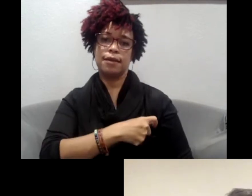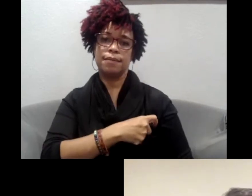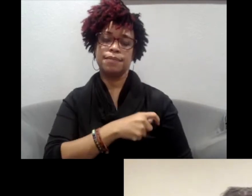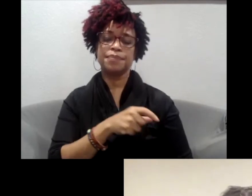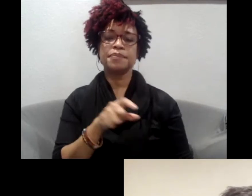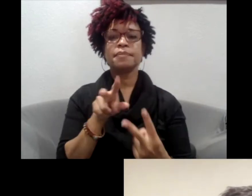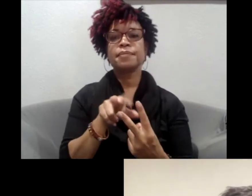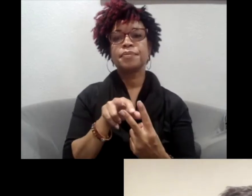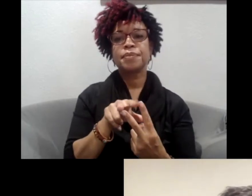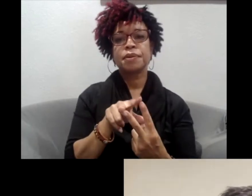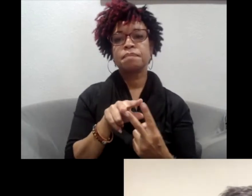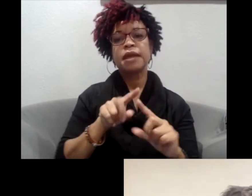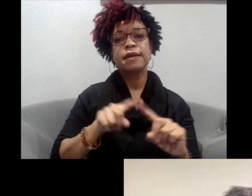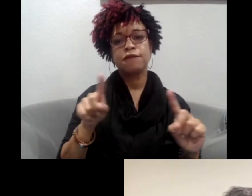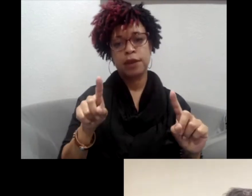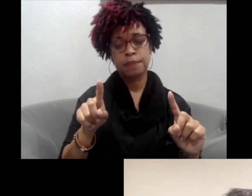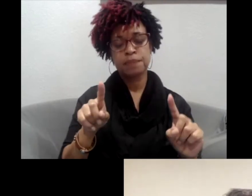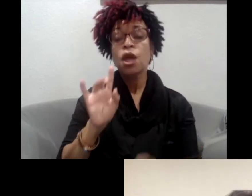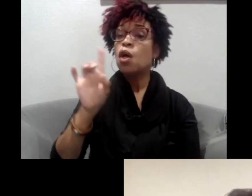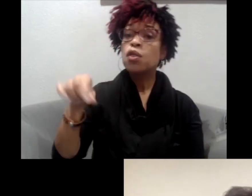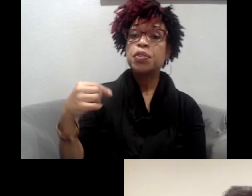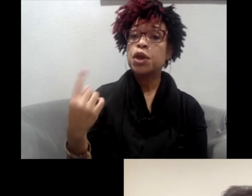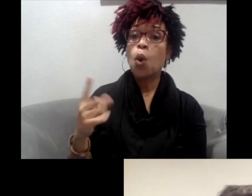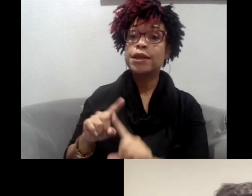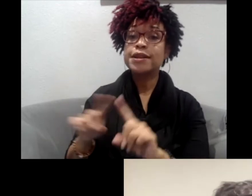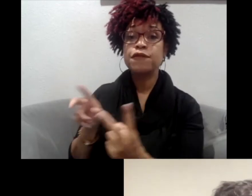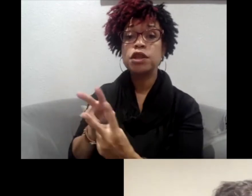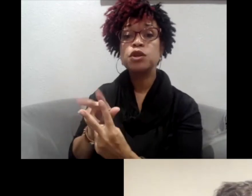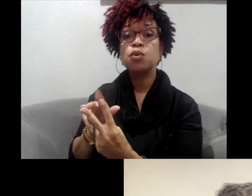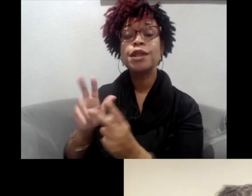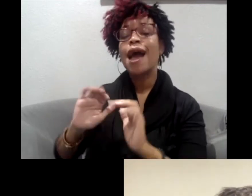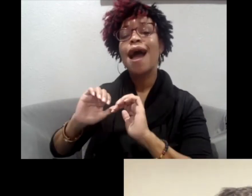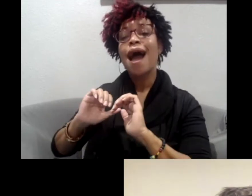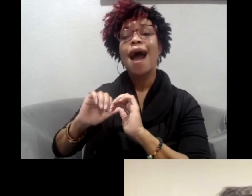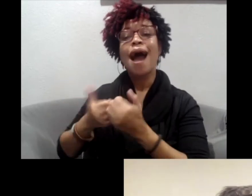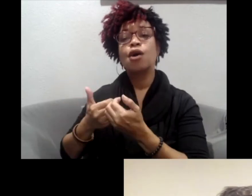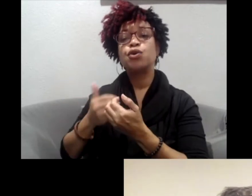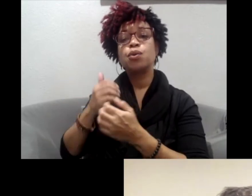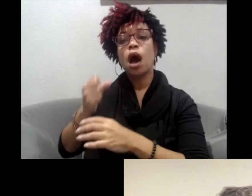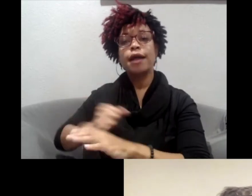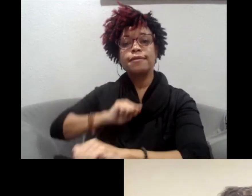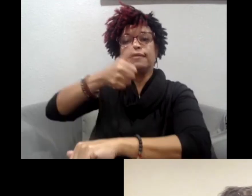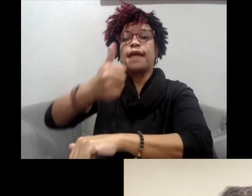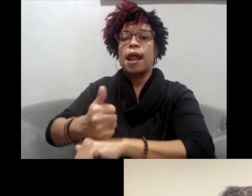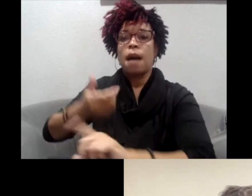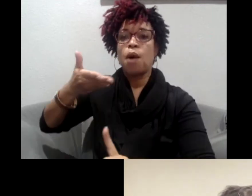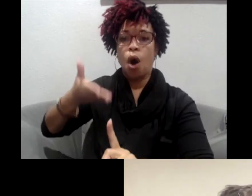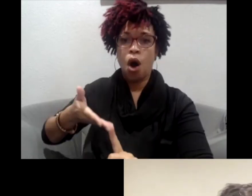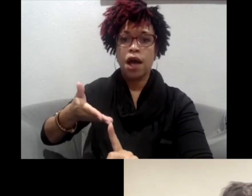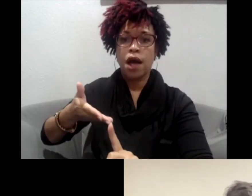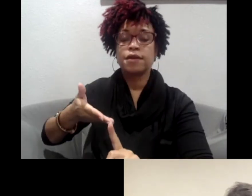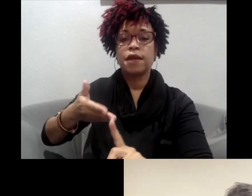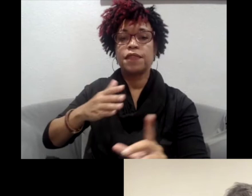The only difference is how you got onto the state central committee and what your